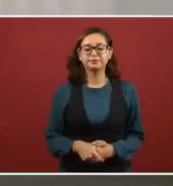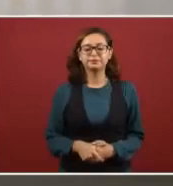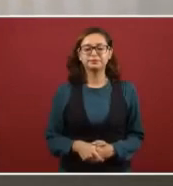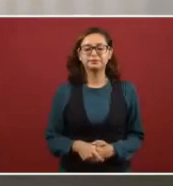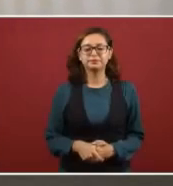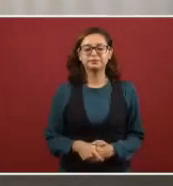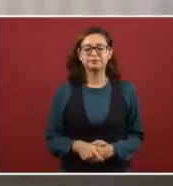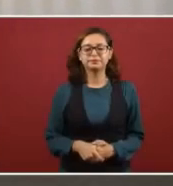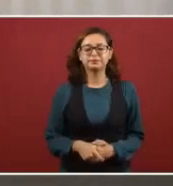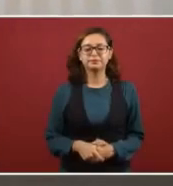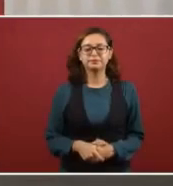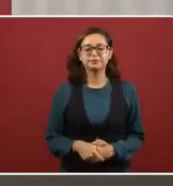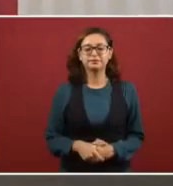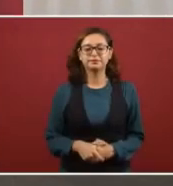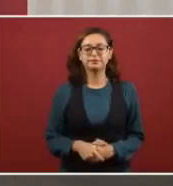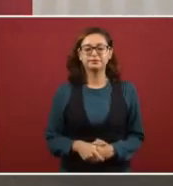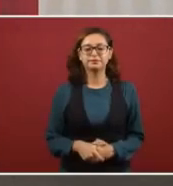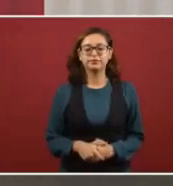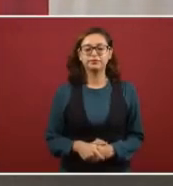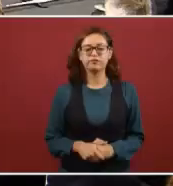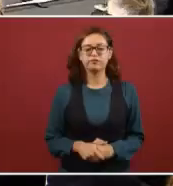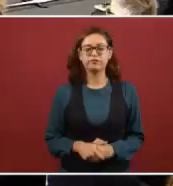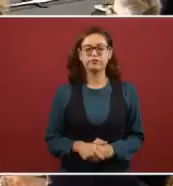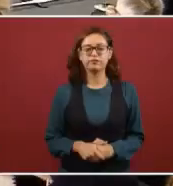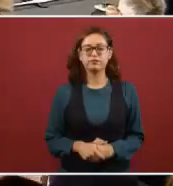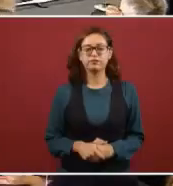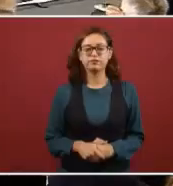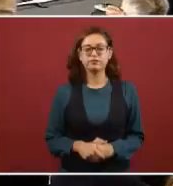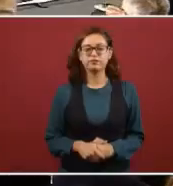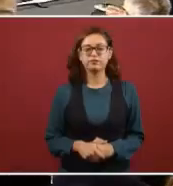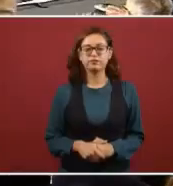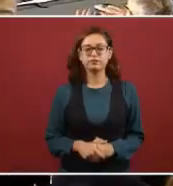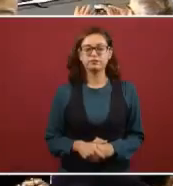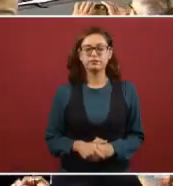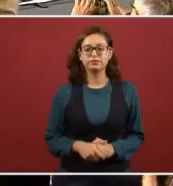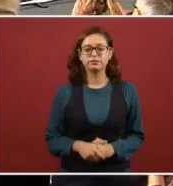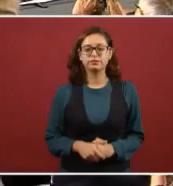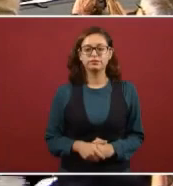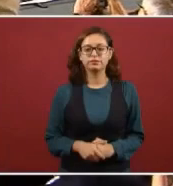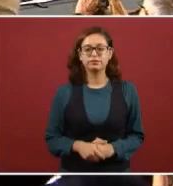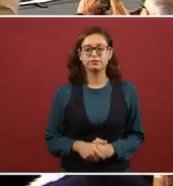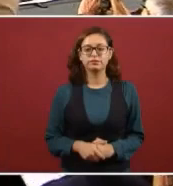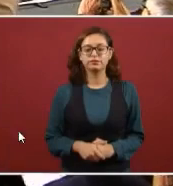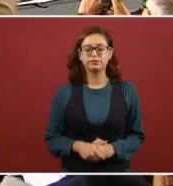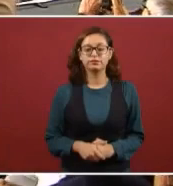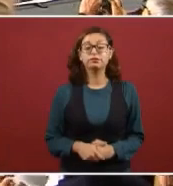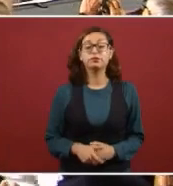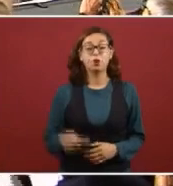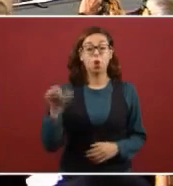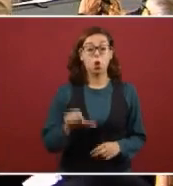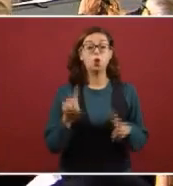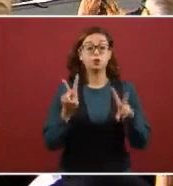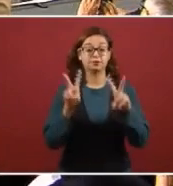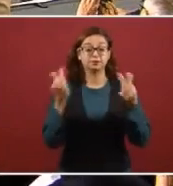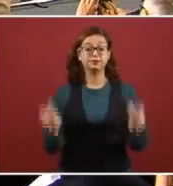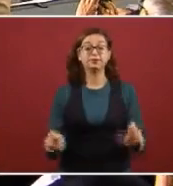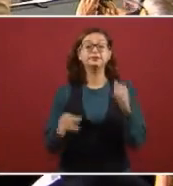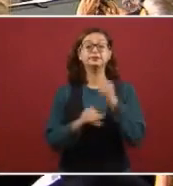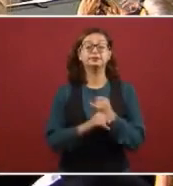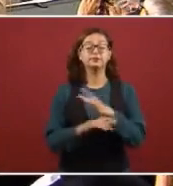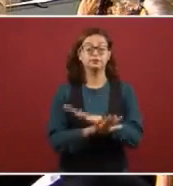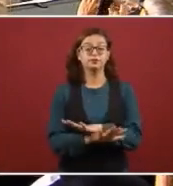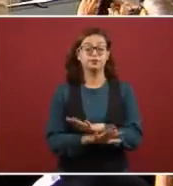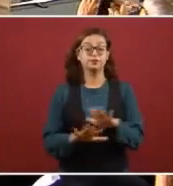everybody. Sorry we're running late today, and the sound was not good earlier. So today we're going